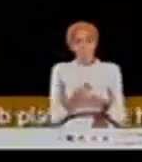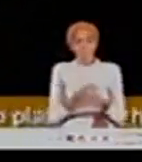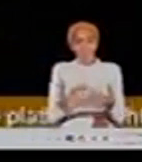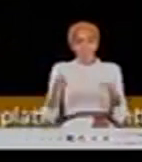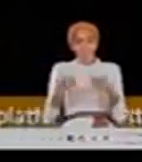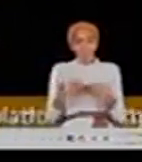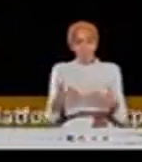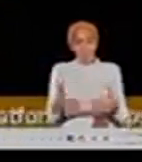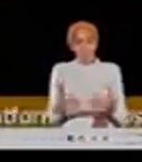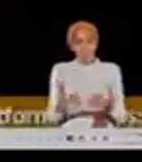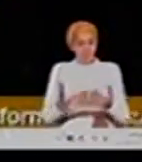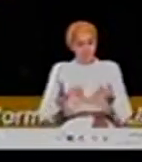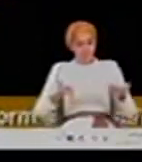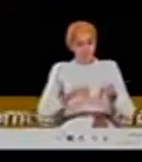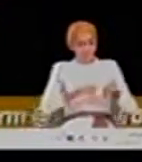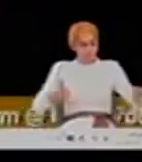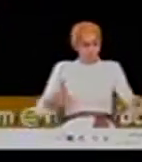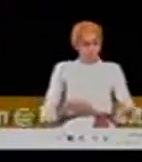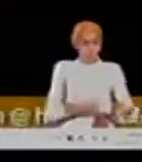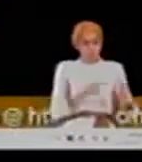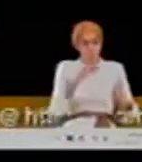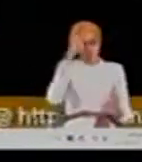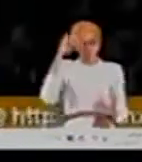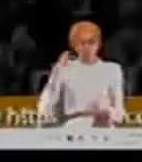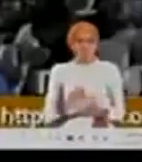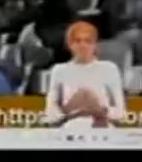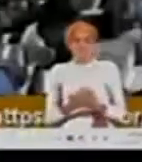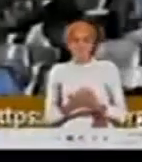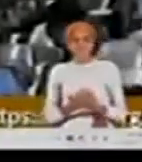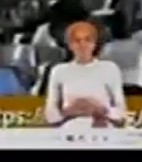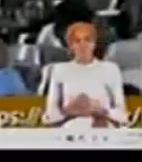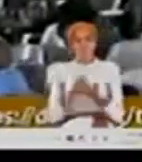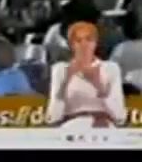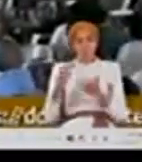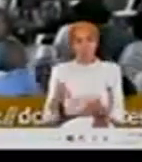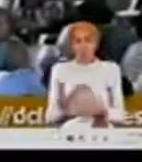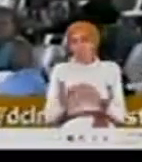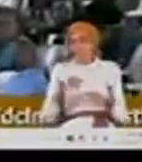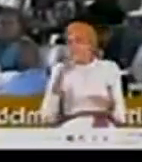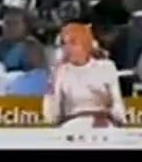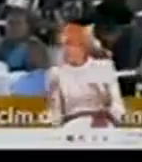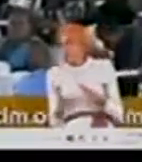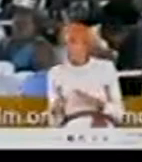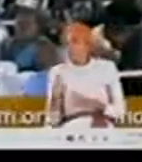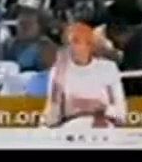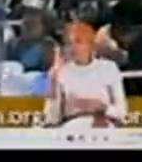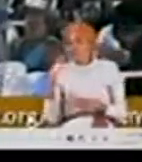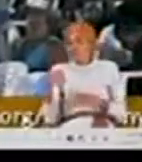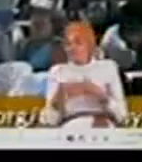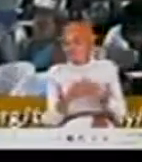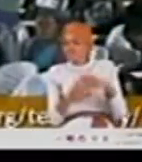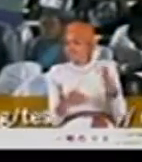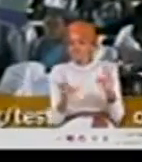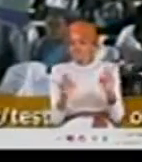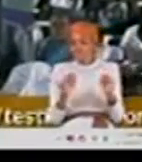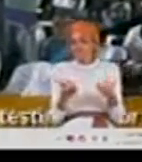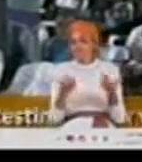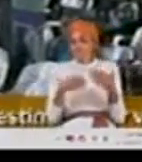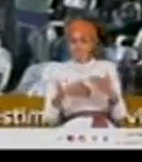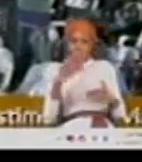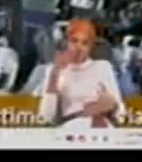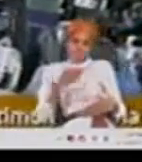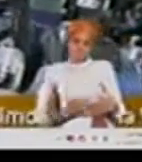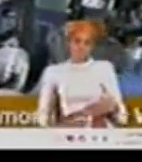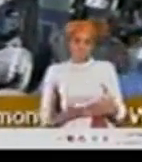way make way oans help them we want to see them don't hide your testimony at the bank there keep coming to the front